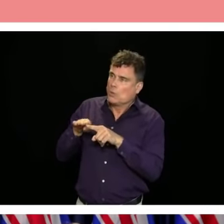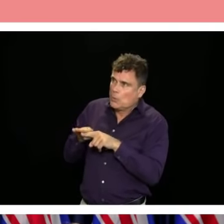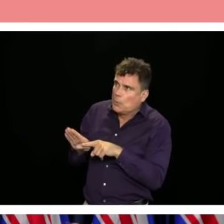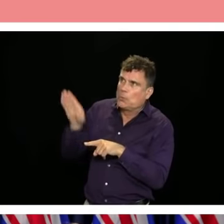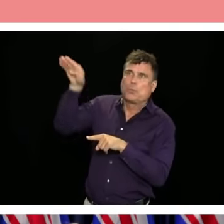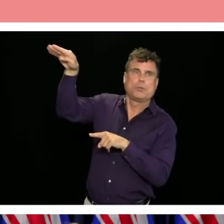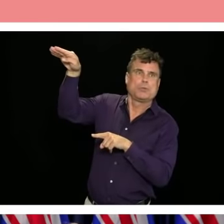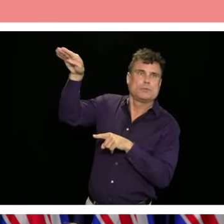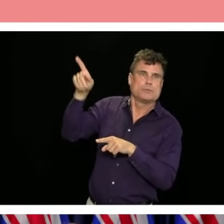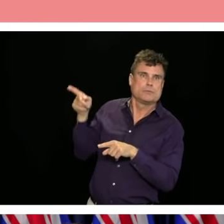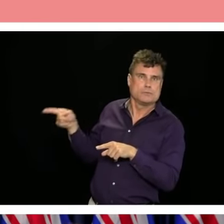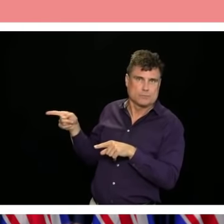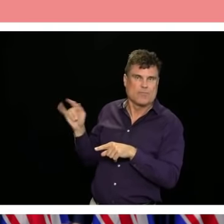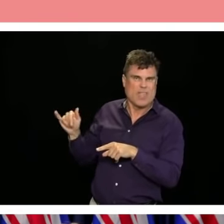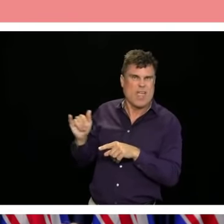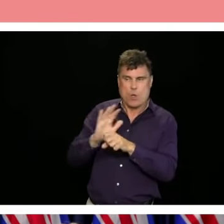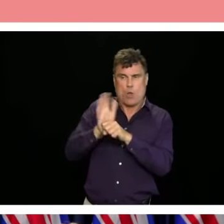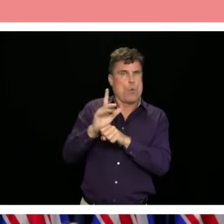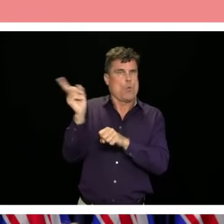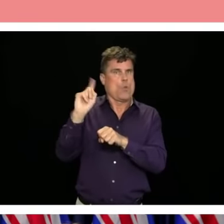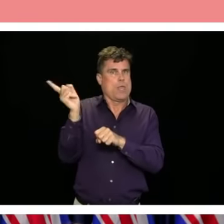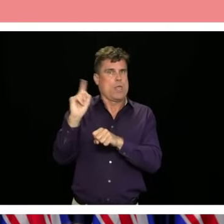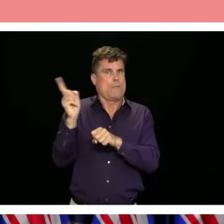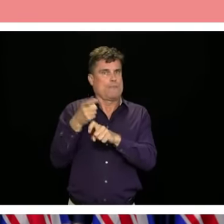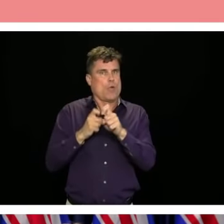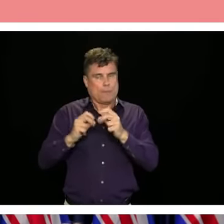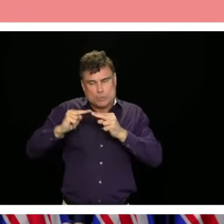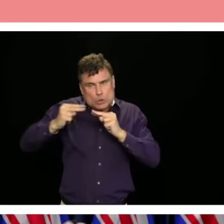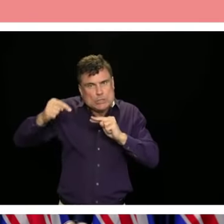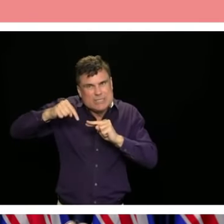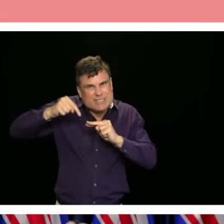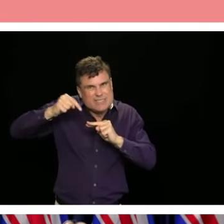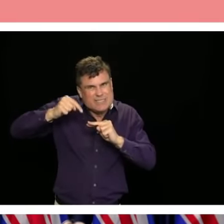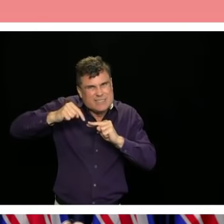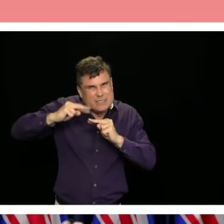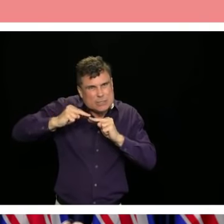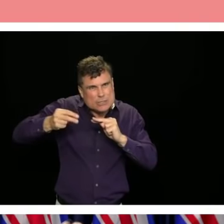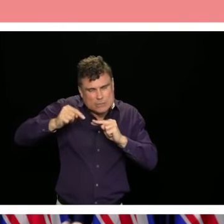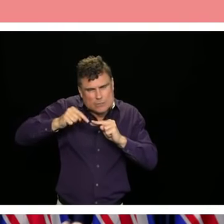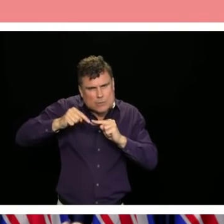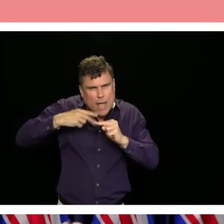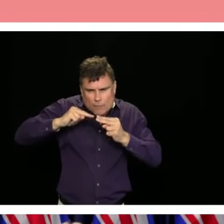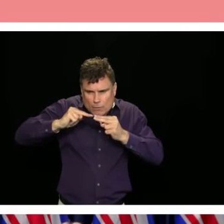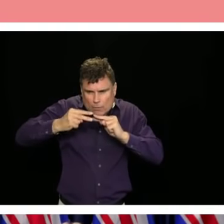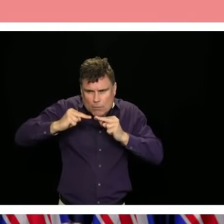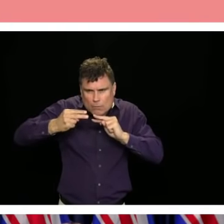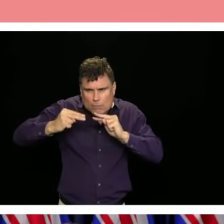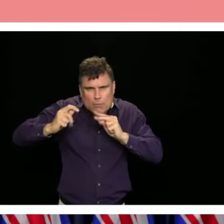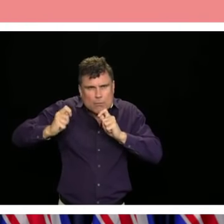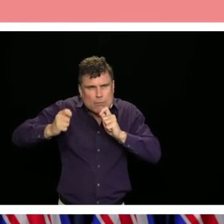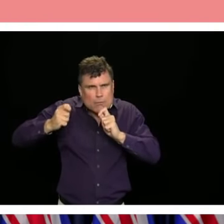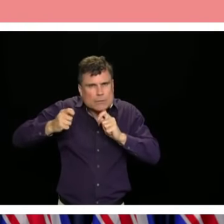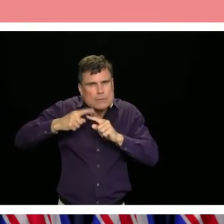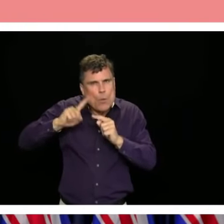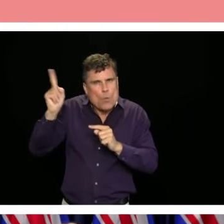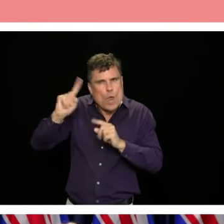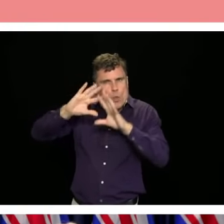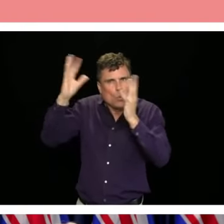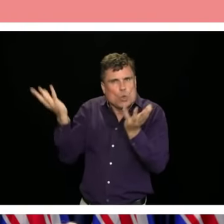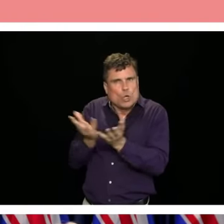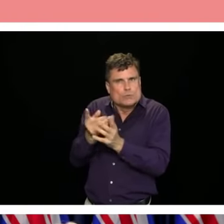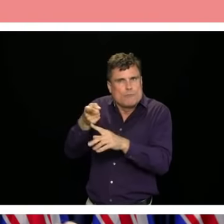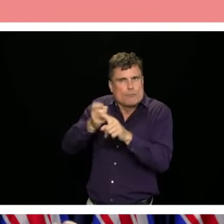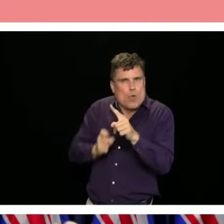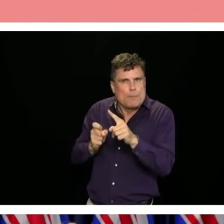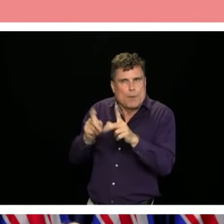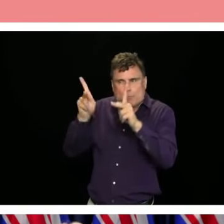those around the same period of time, many of them related to the conference, and then transmission within our community here, and as